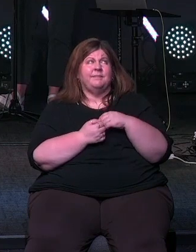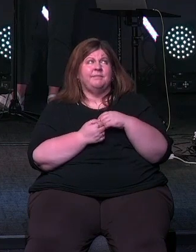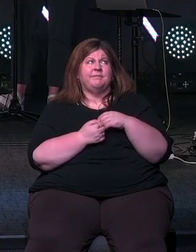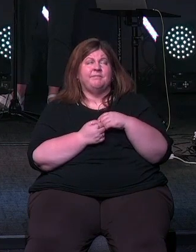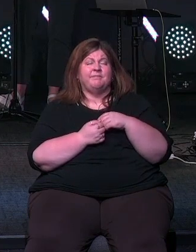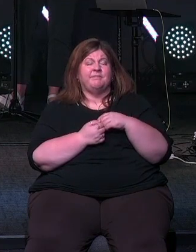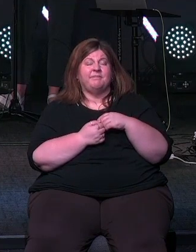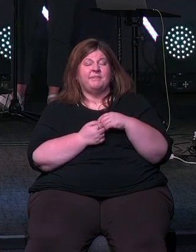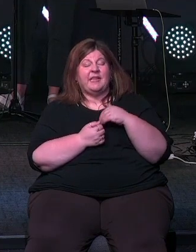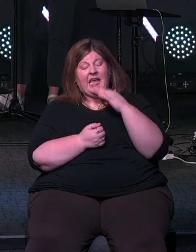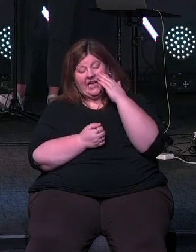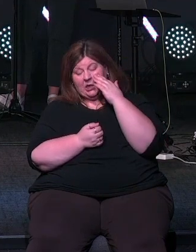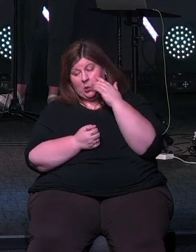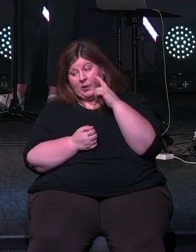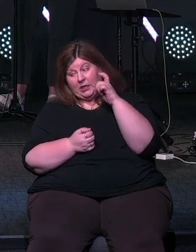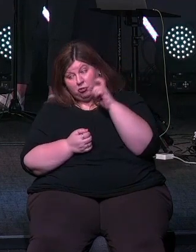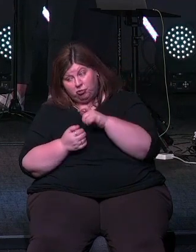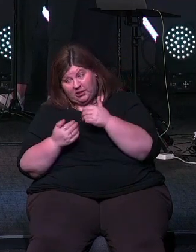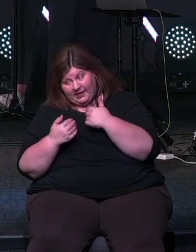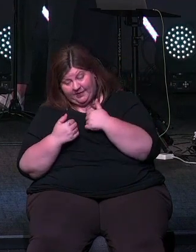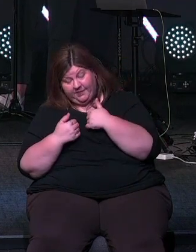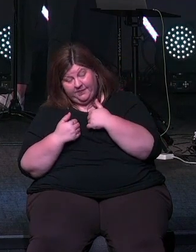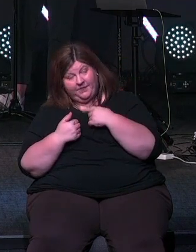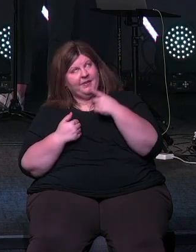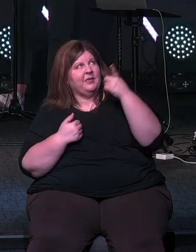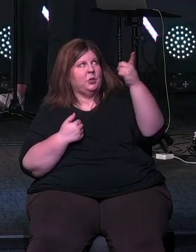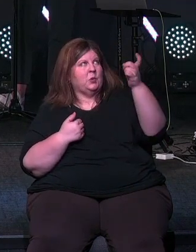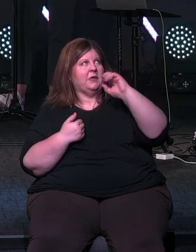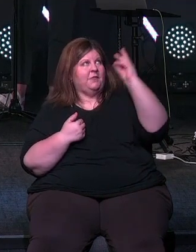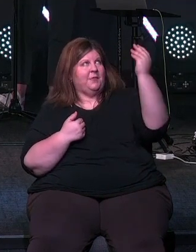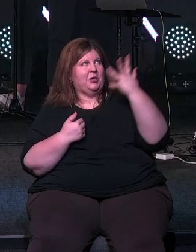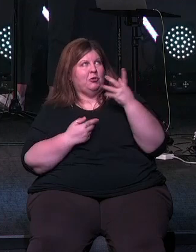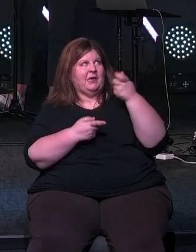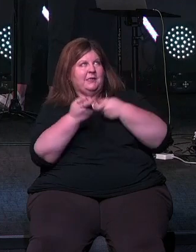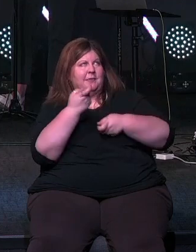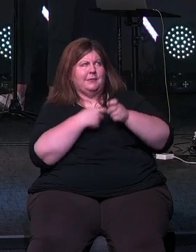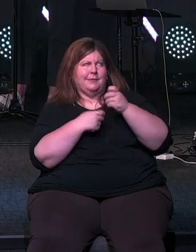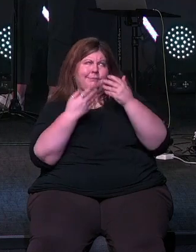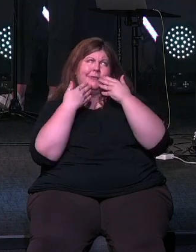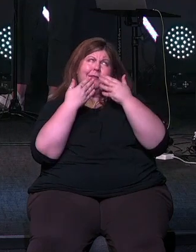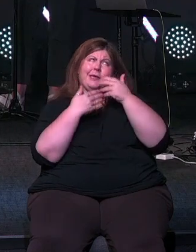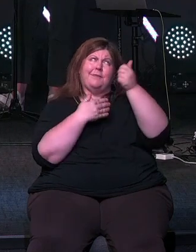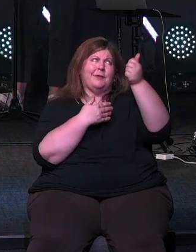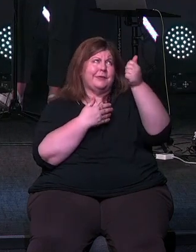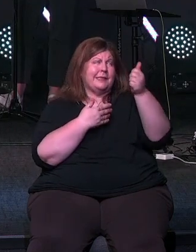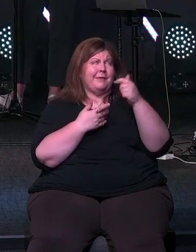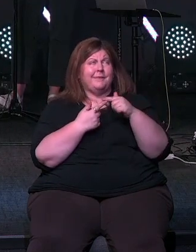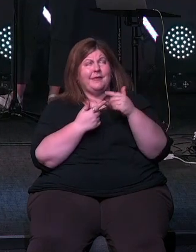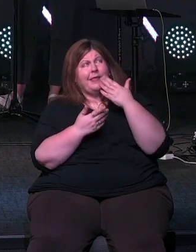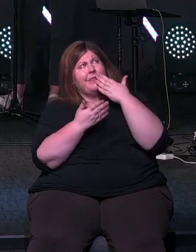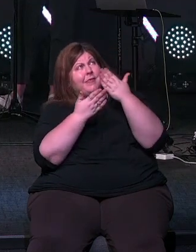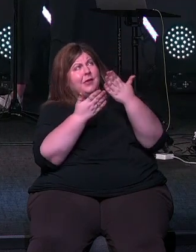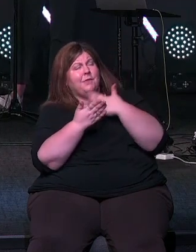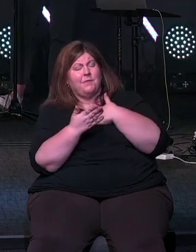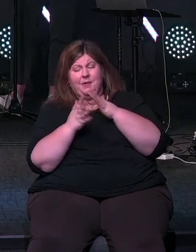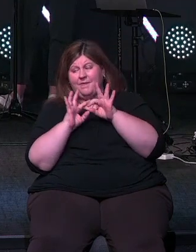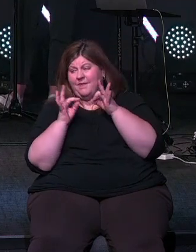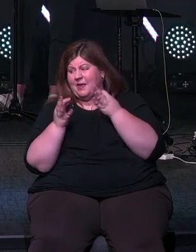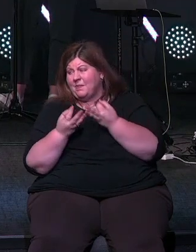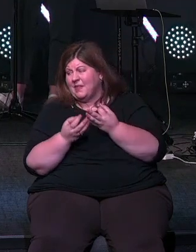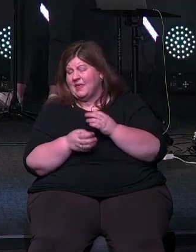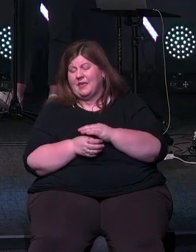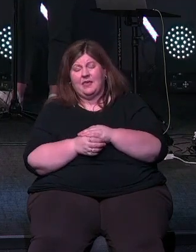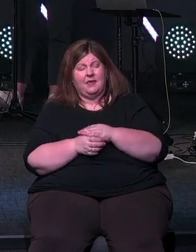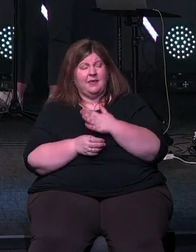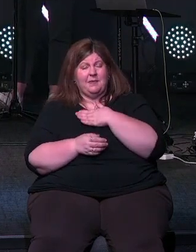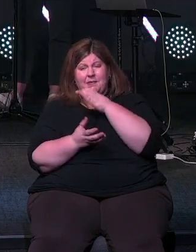I know what I deserve, and I know you don't give me that. Thank you for just who you are. God, thanks for my family.